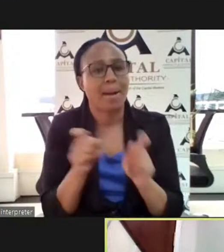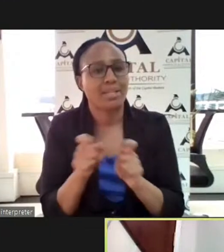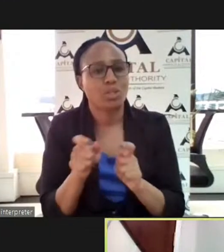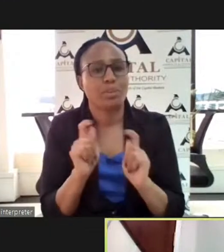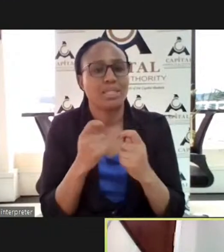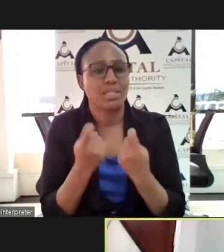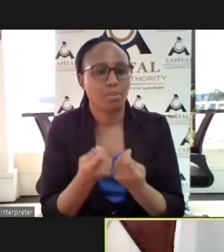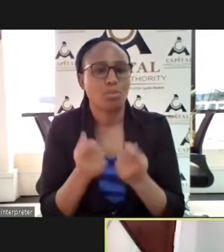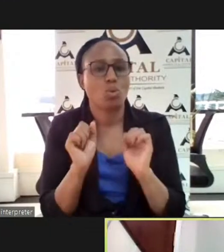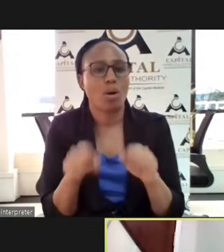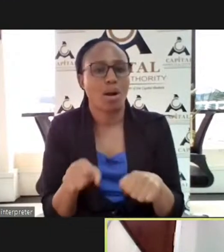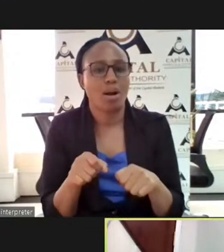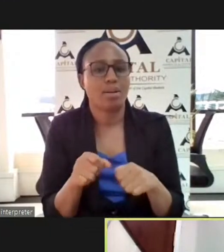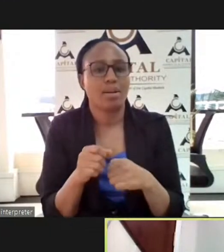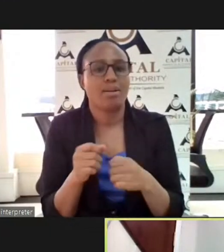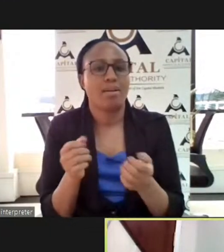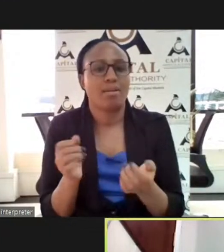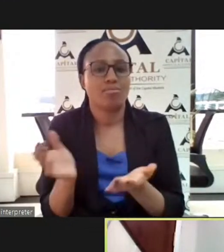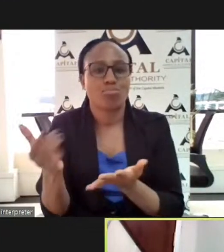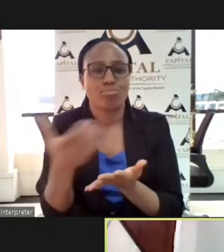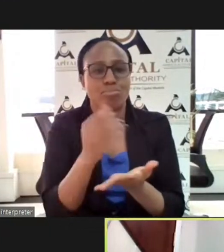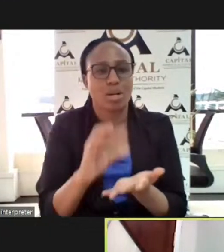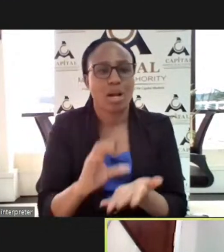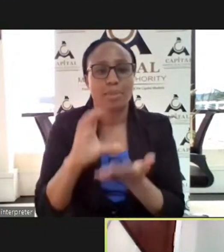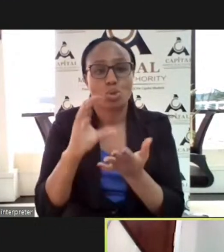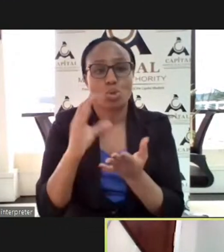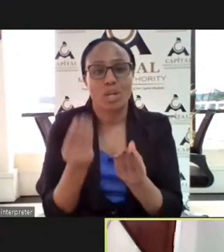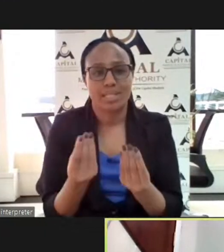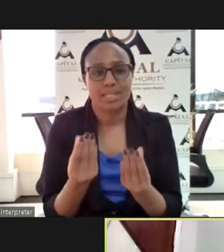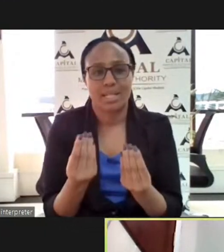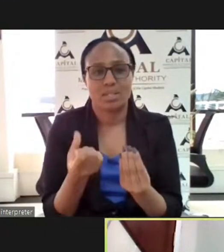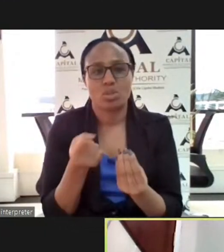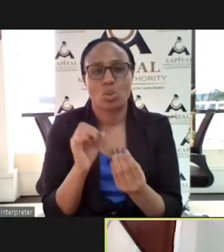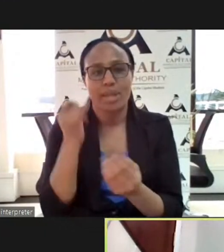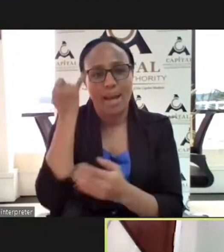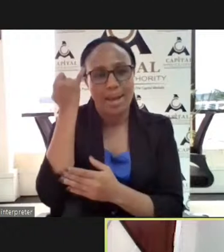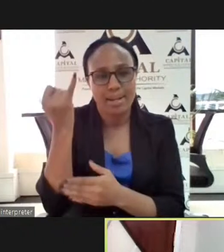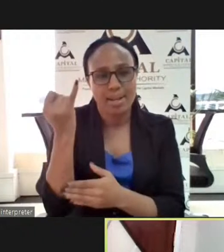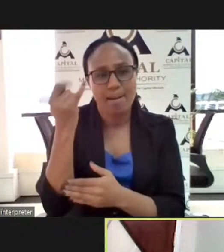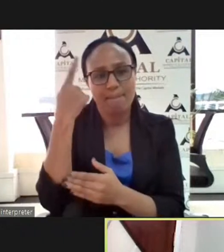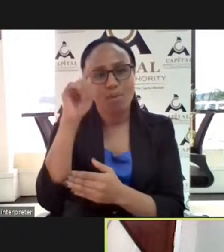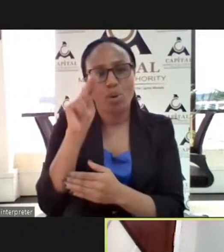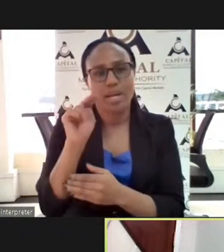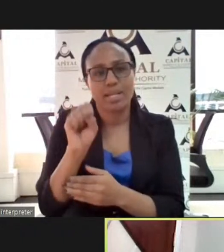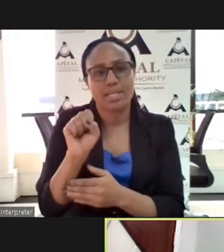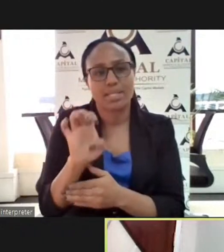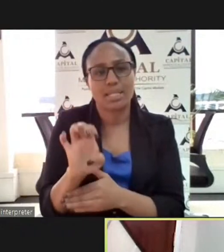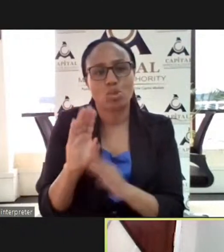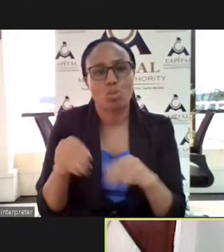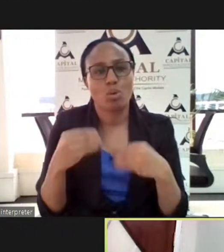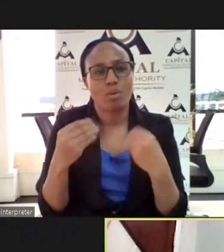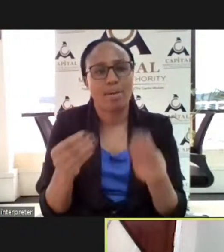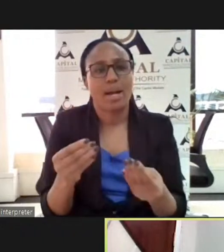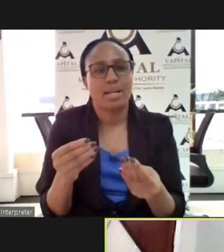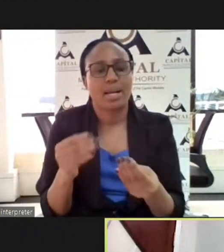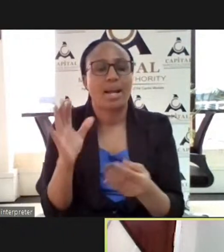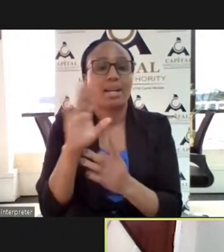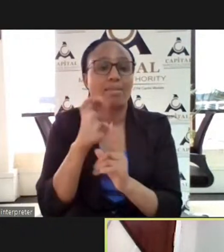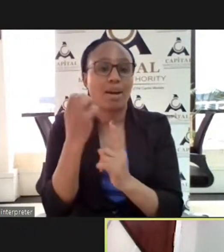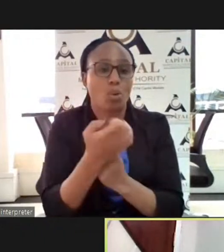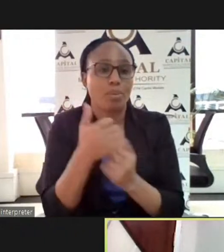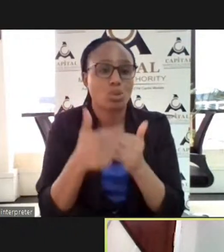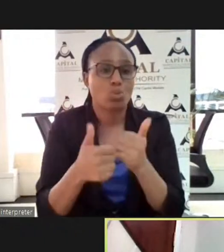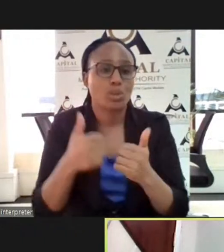be able to raise capital fairly easily. So the idea was for the NSE to provide an environment that